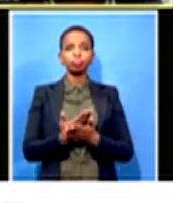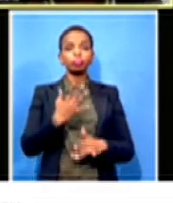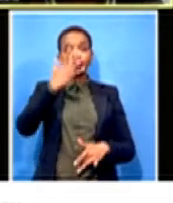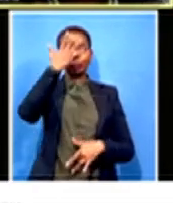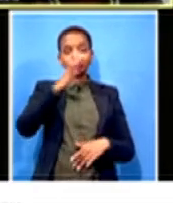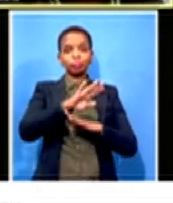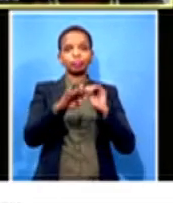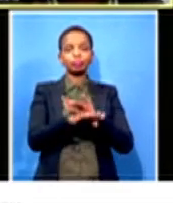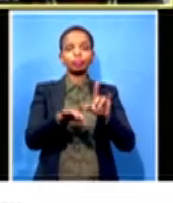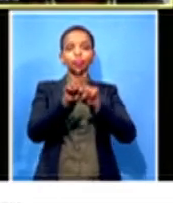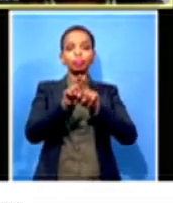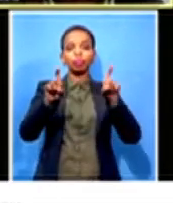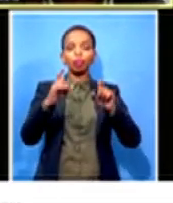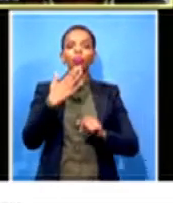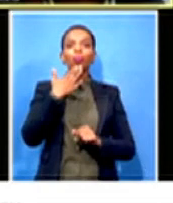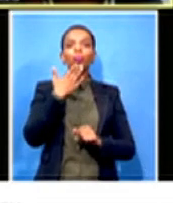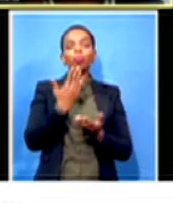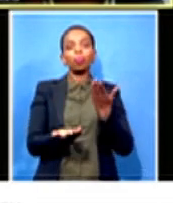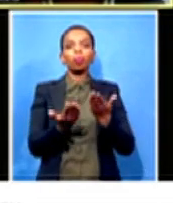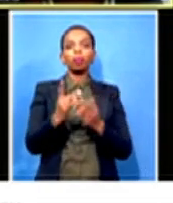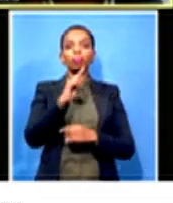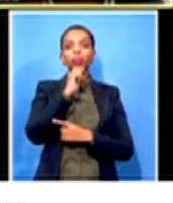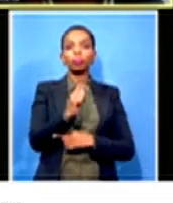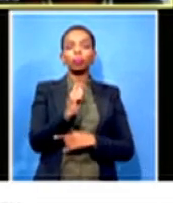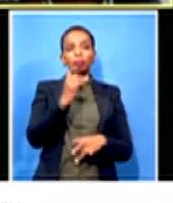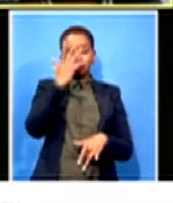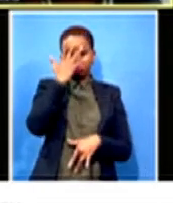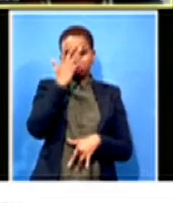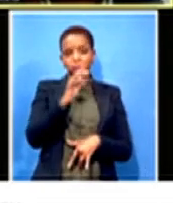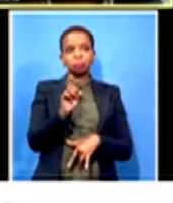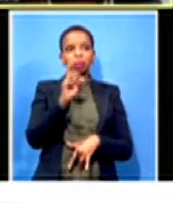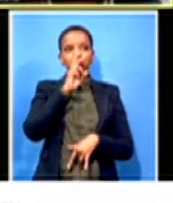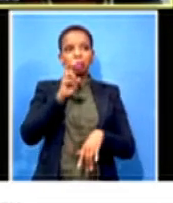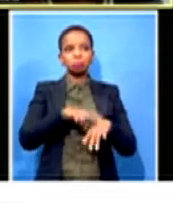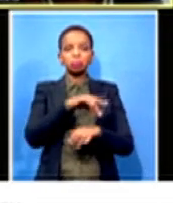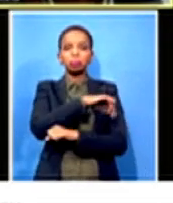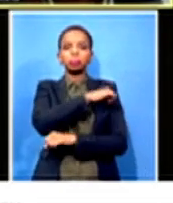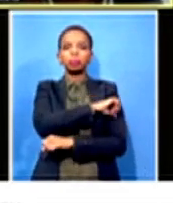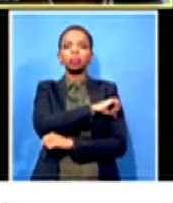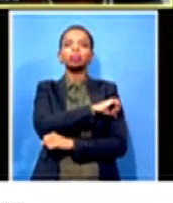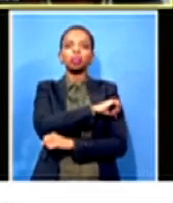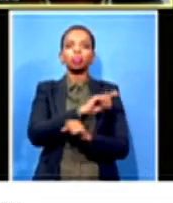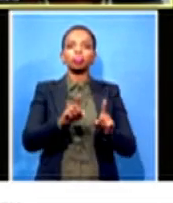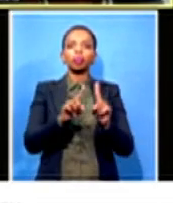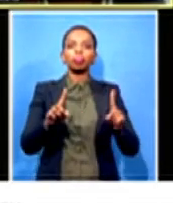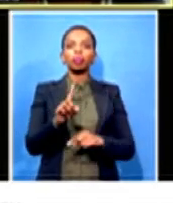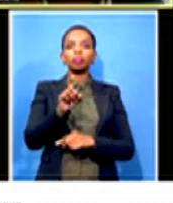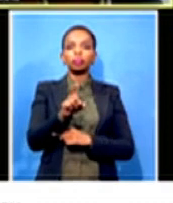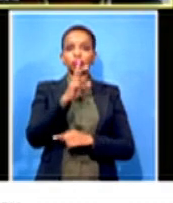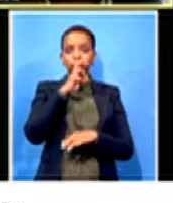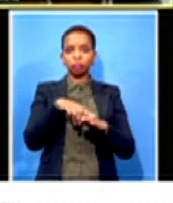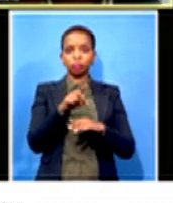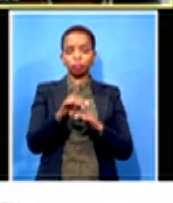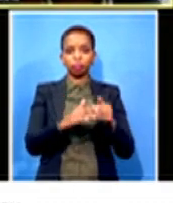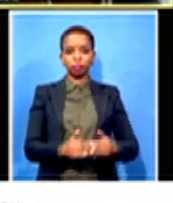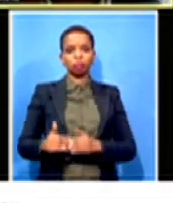be sick and be hospitalized, but a minority of them would need intensive care. Children who have chronic diseases